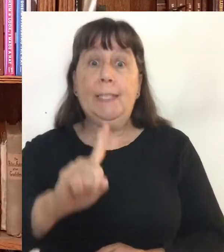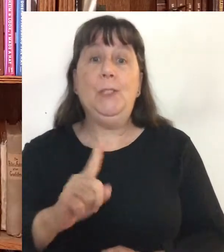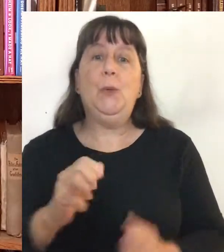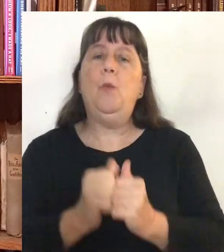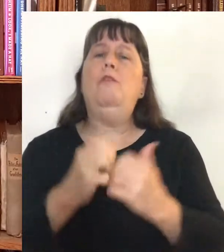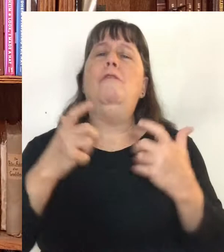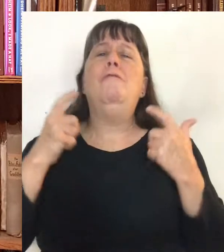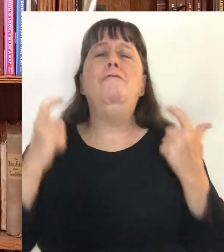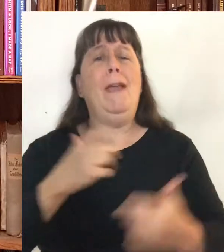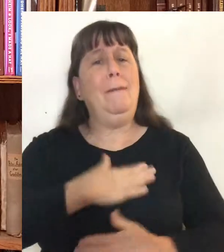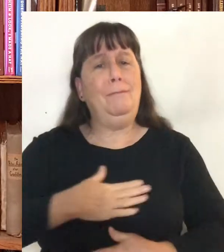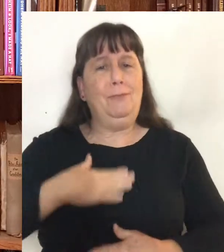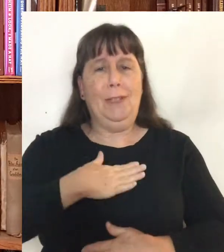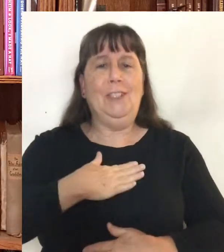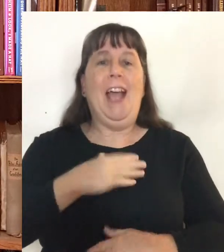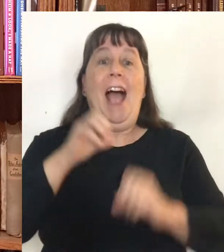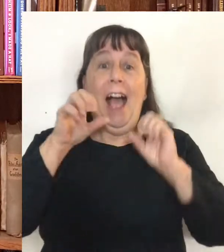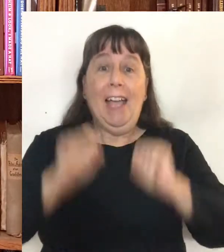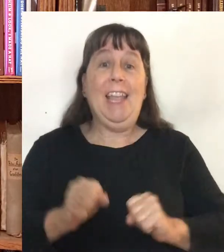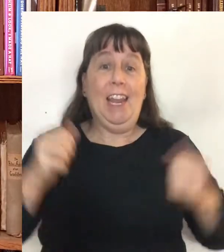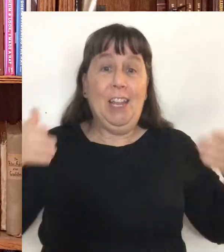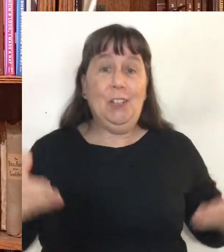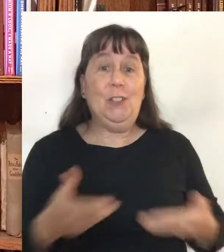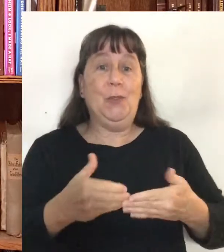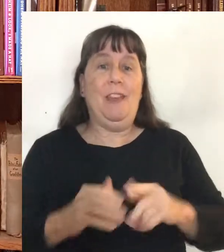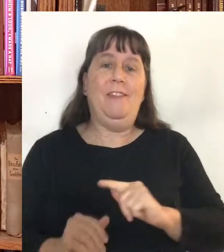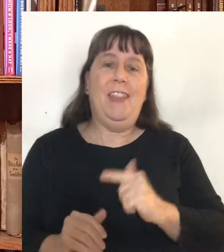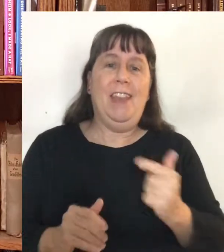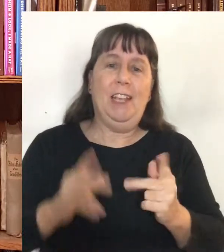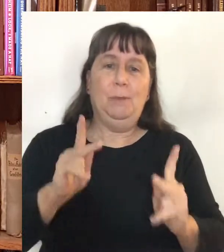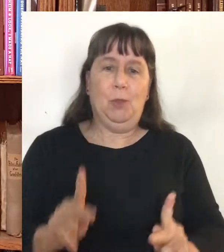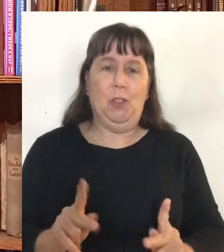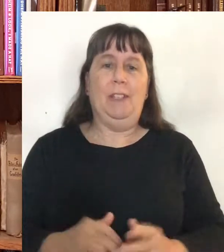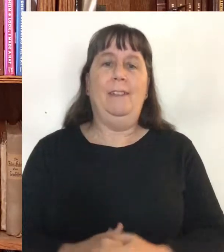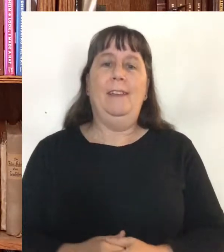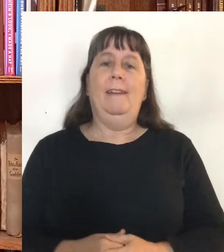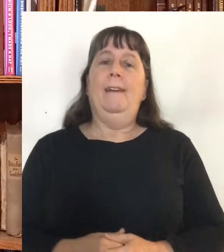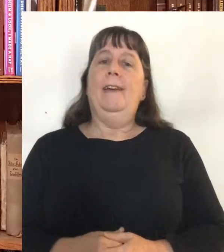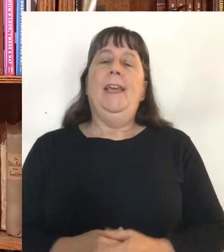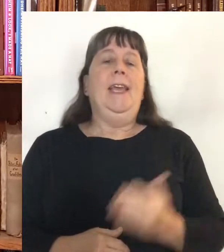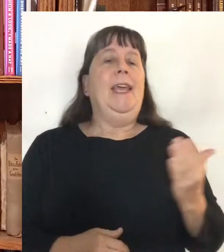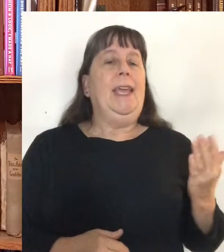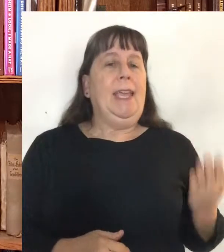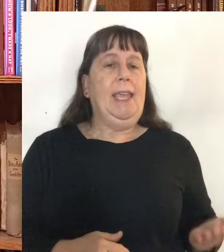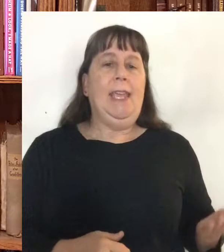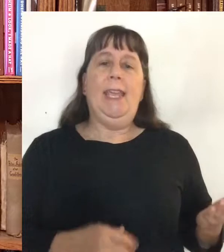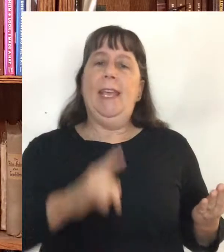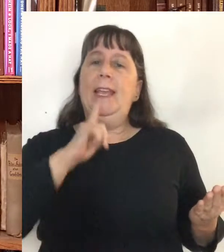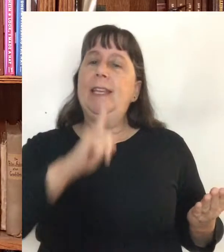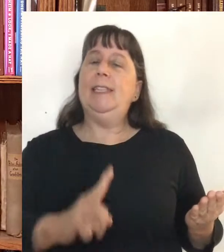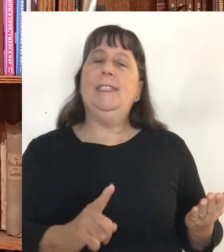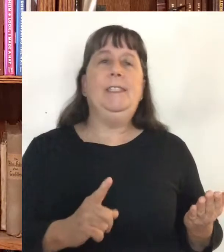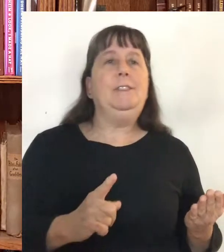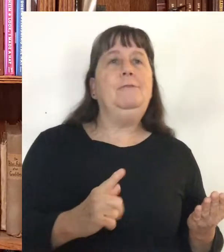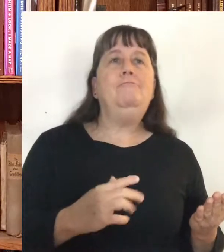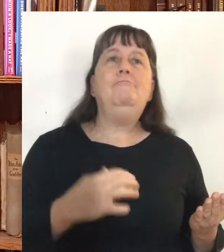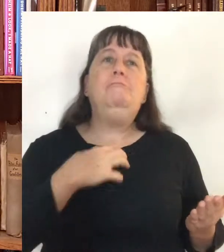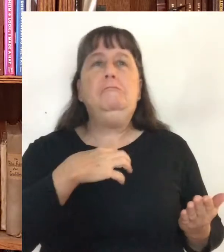Well, it is with great pleasure that I get to introduce the next person. He